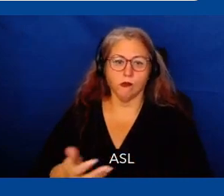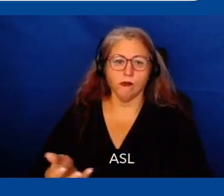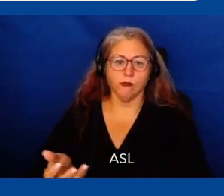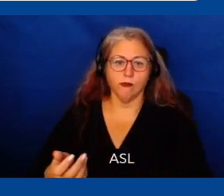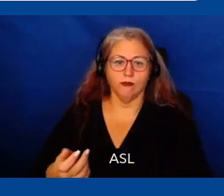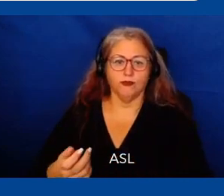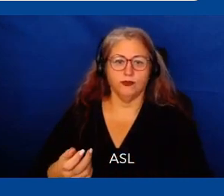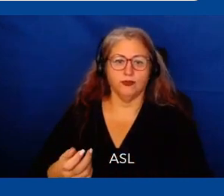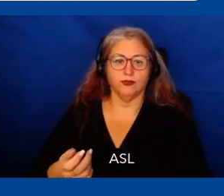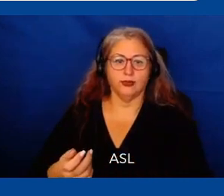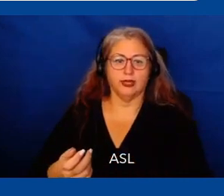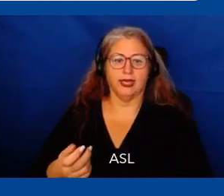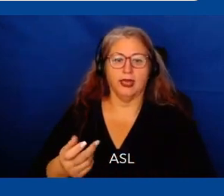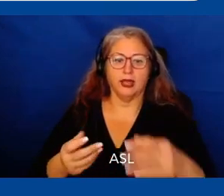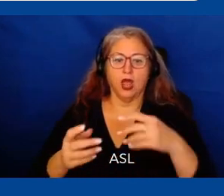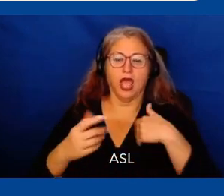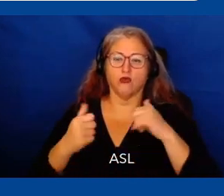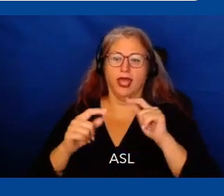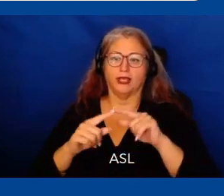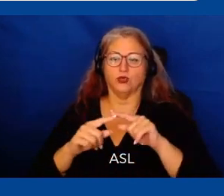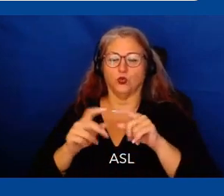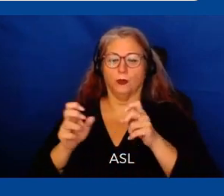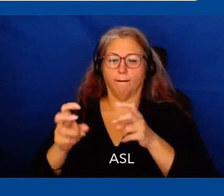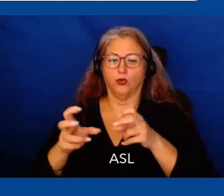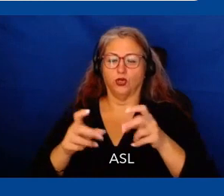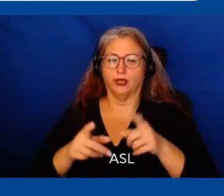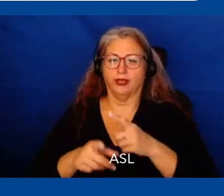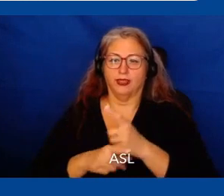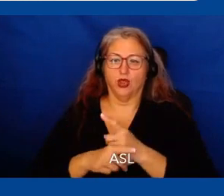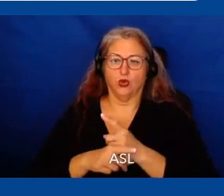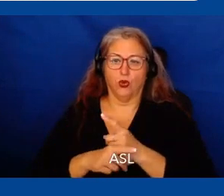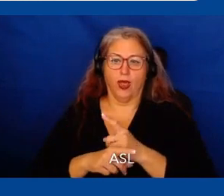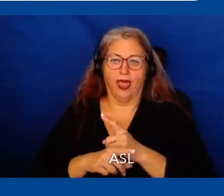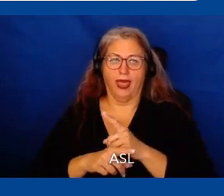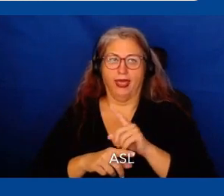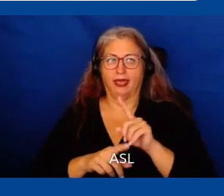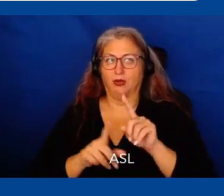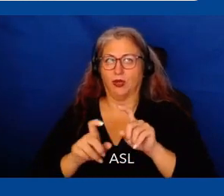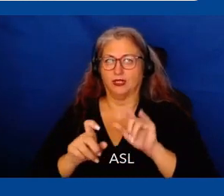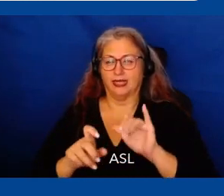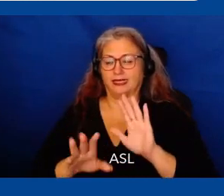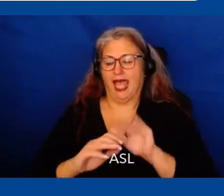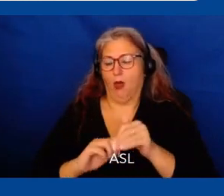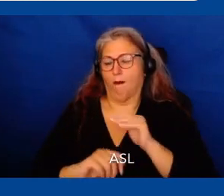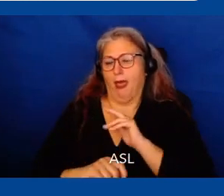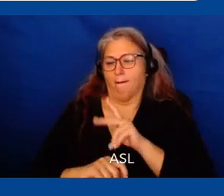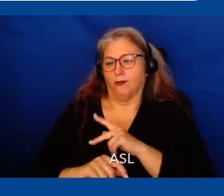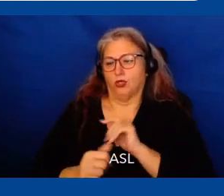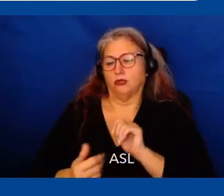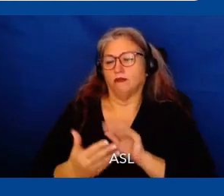if I'm putting the right questions. That's my personal way of working. Yeah.